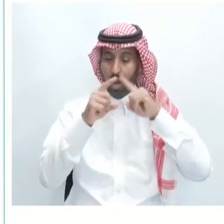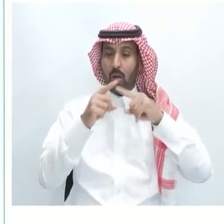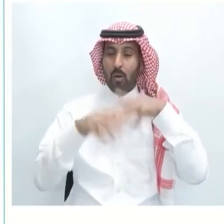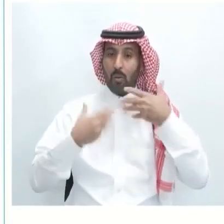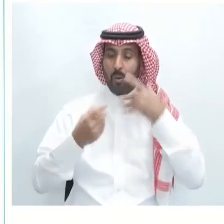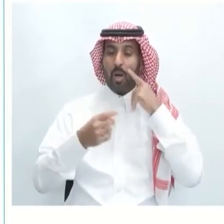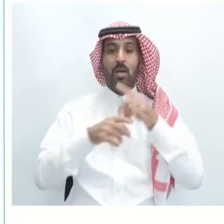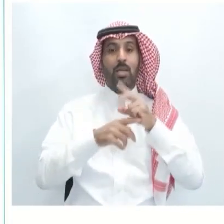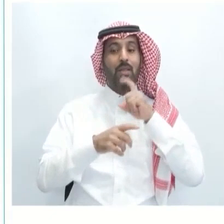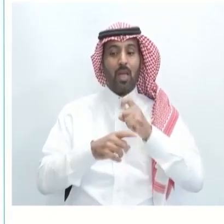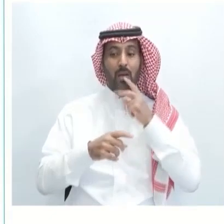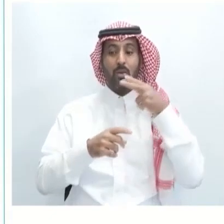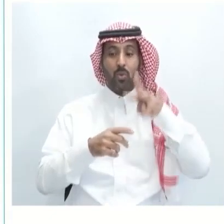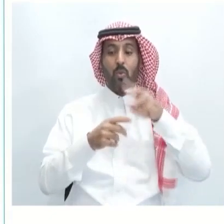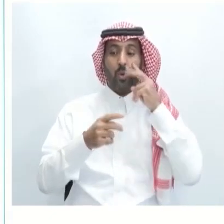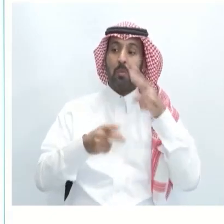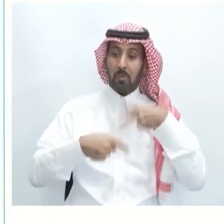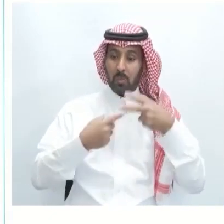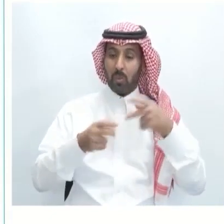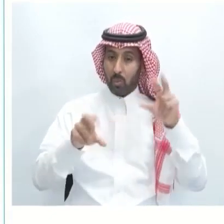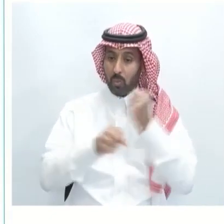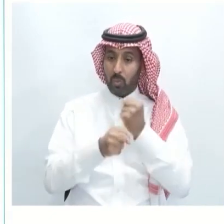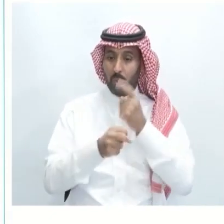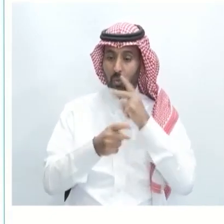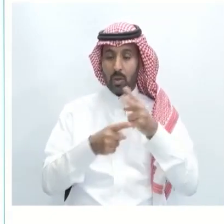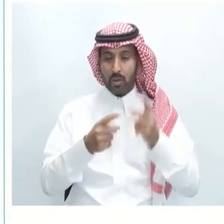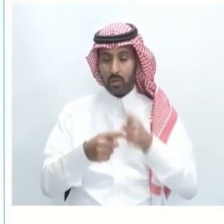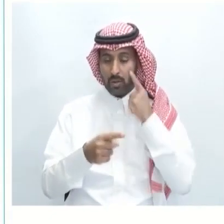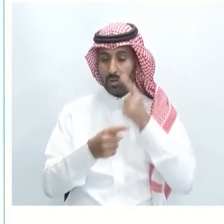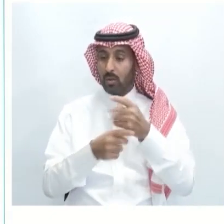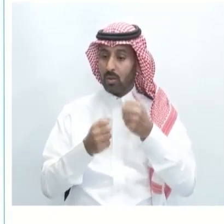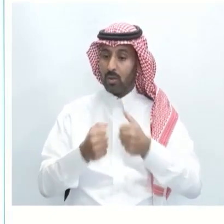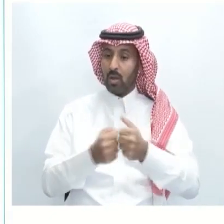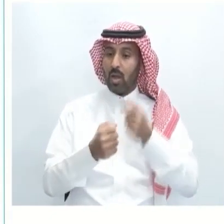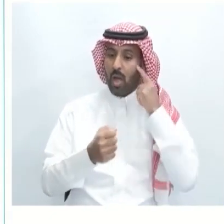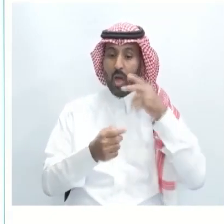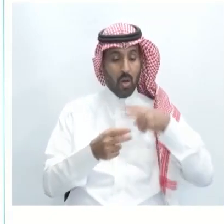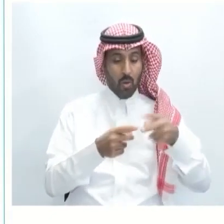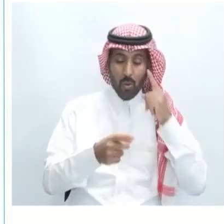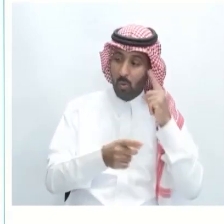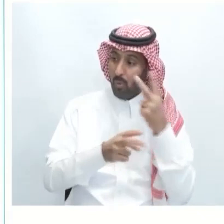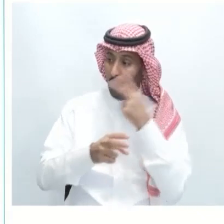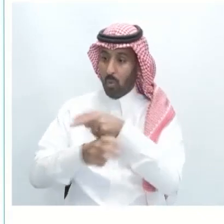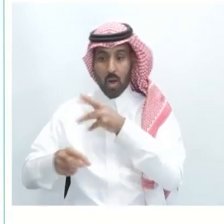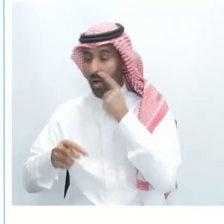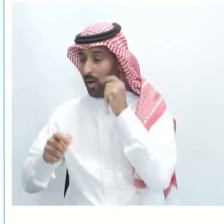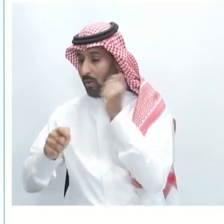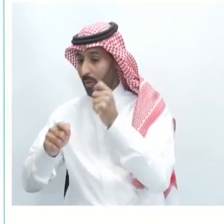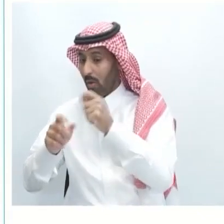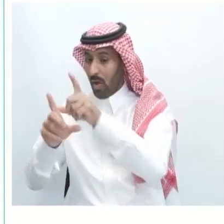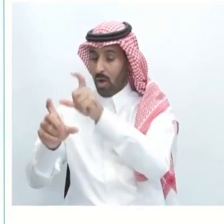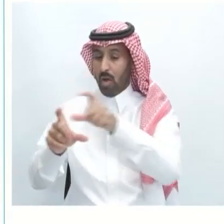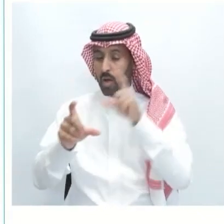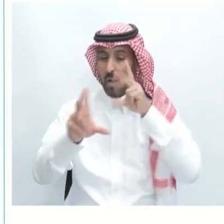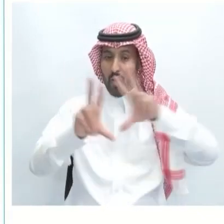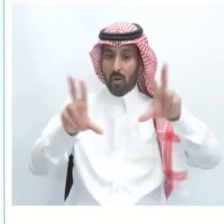and thousands tried it. Today, many Swedes still recall family members running around the house trying to find nylon stockings